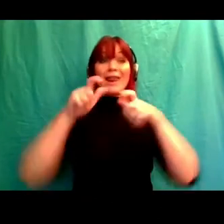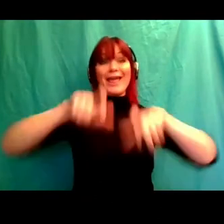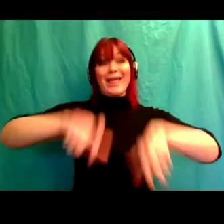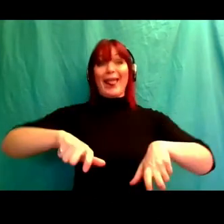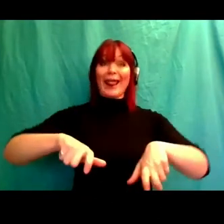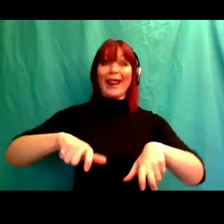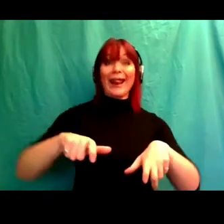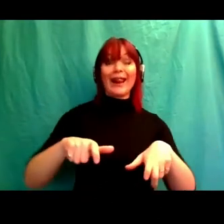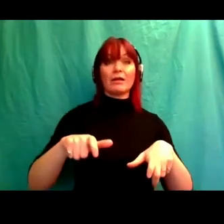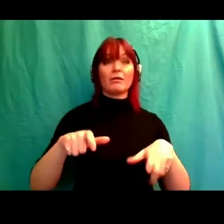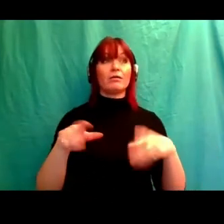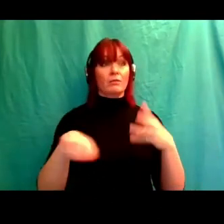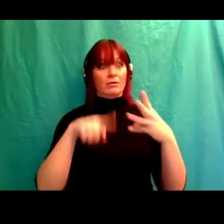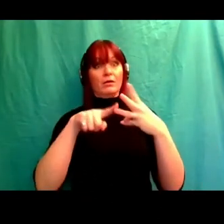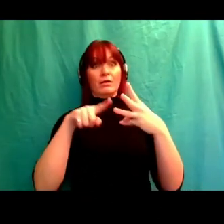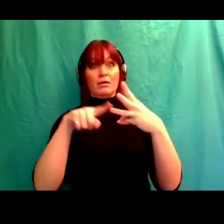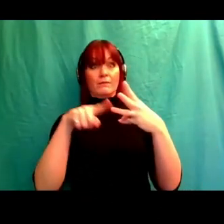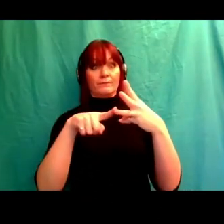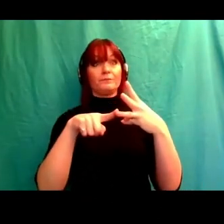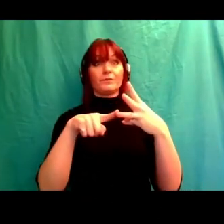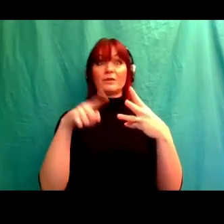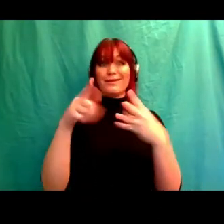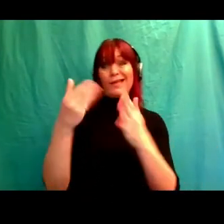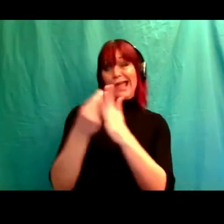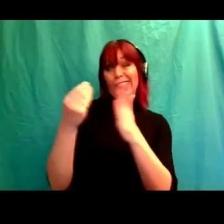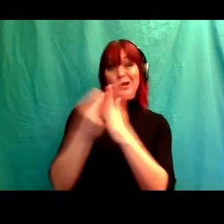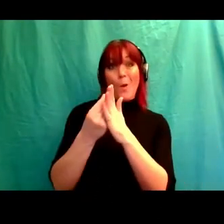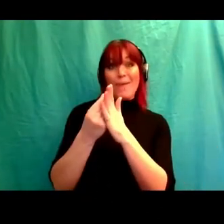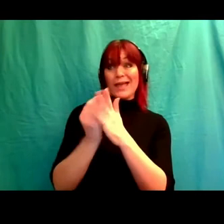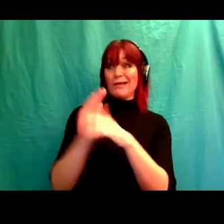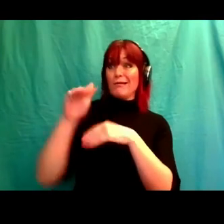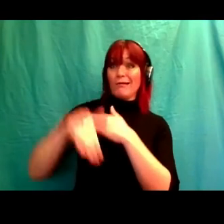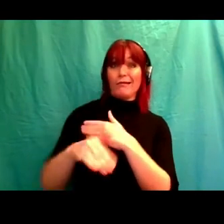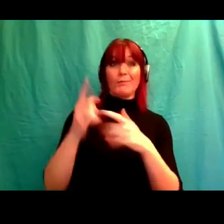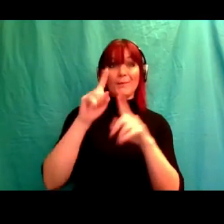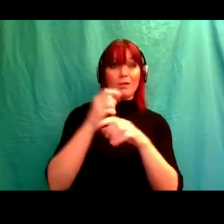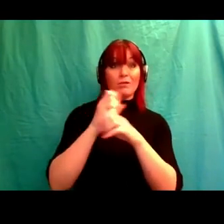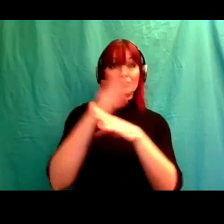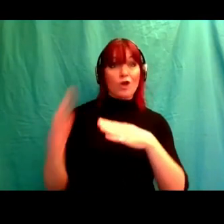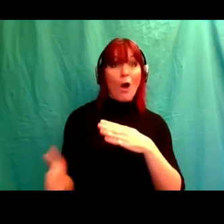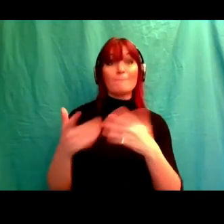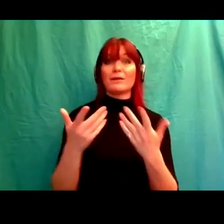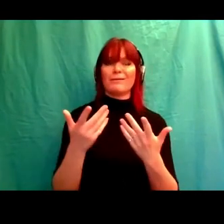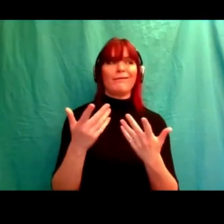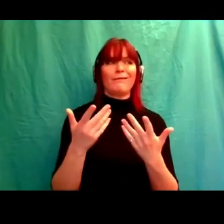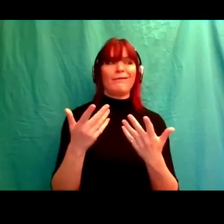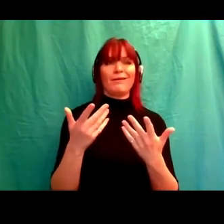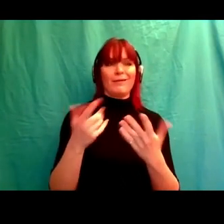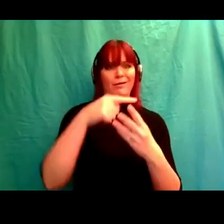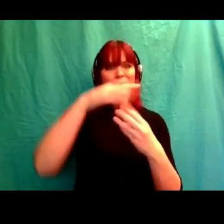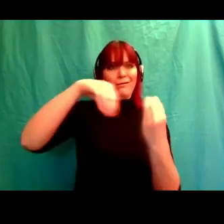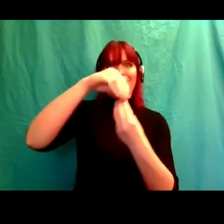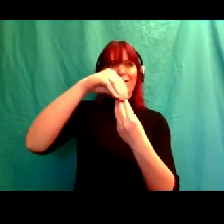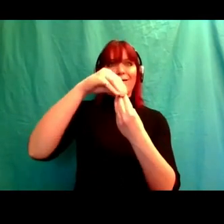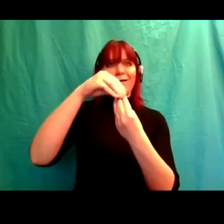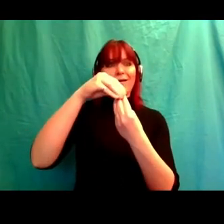because alongside the viral pandemic, you've got an economic depression, increasing joblessness. So all of this is leading to what Sally was describing